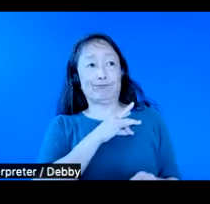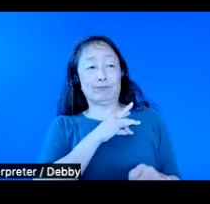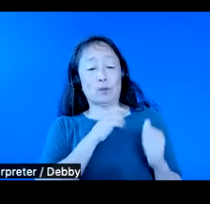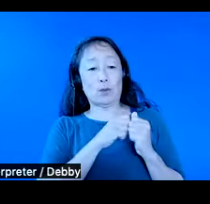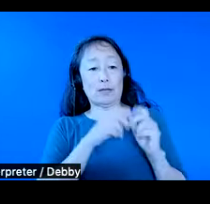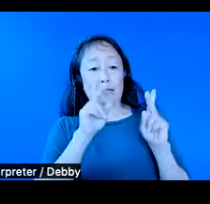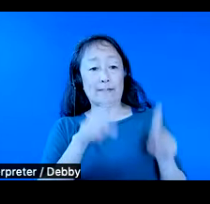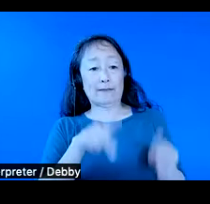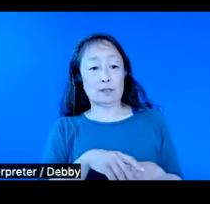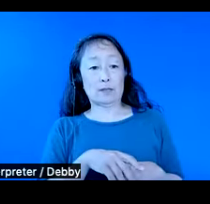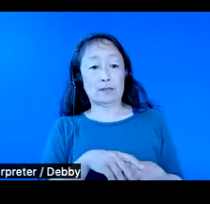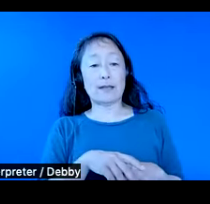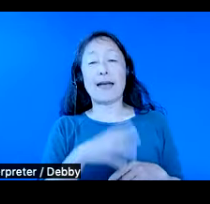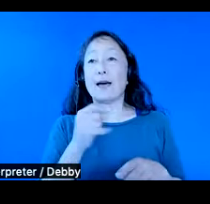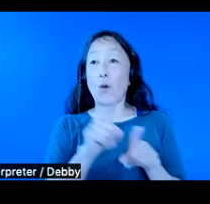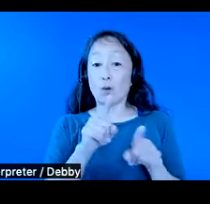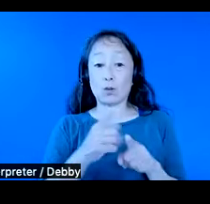Yeah.